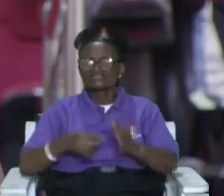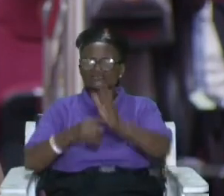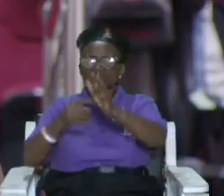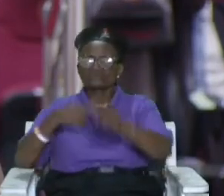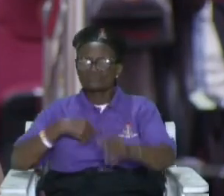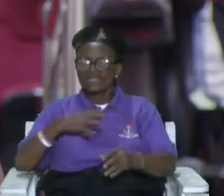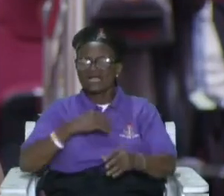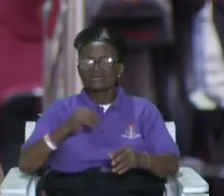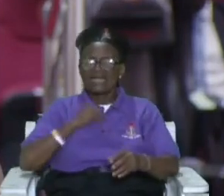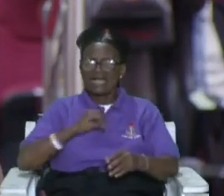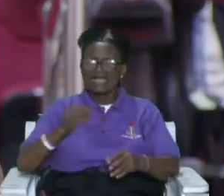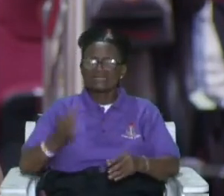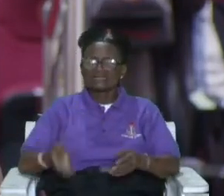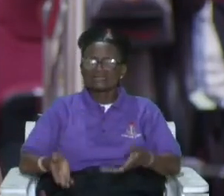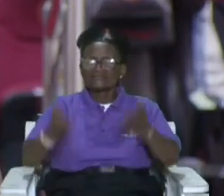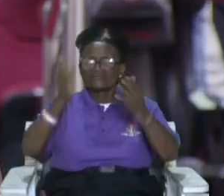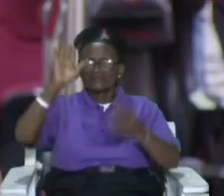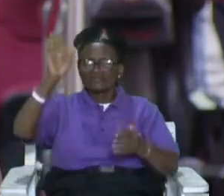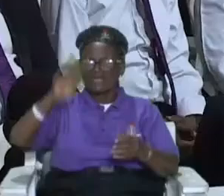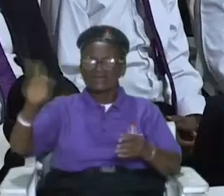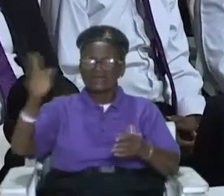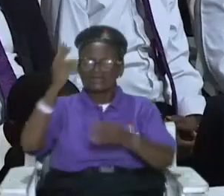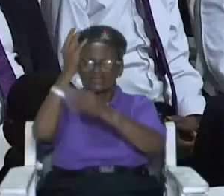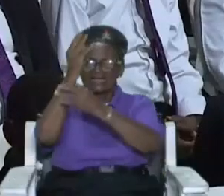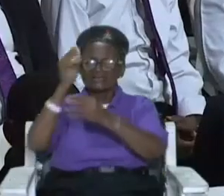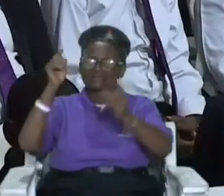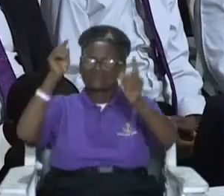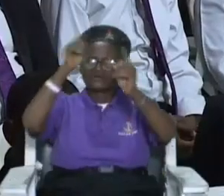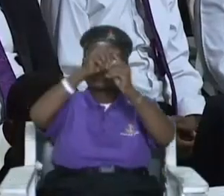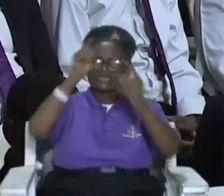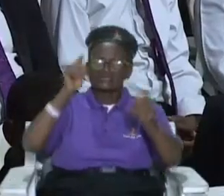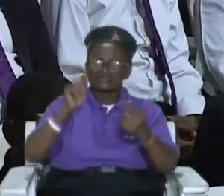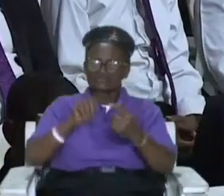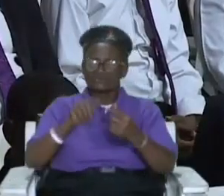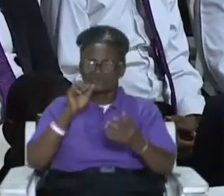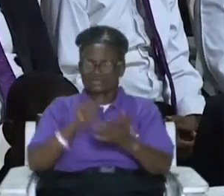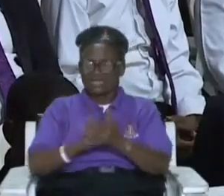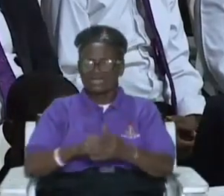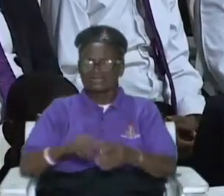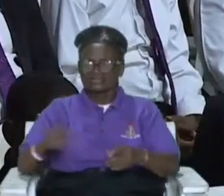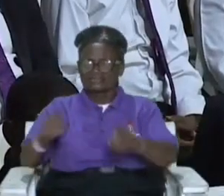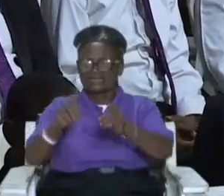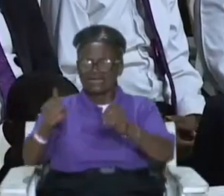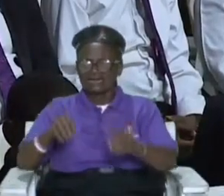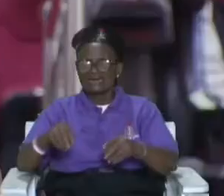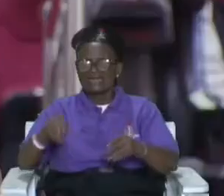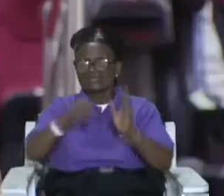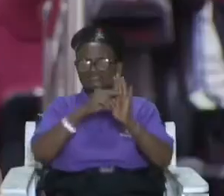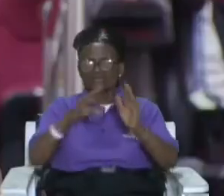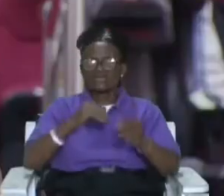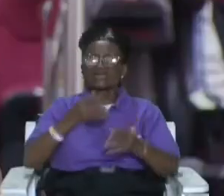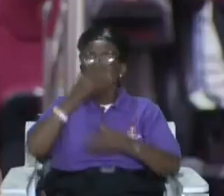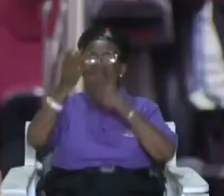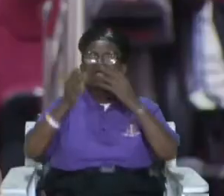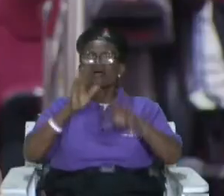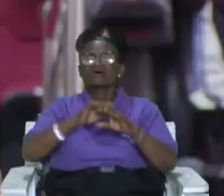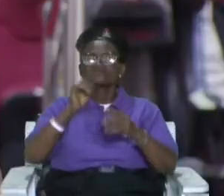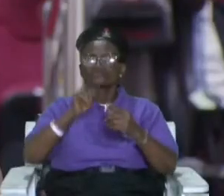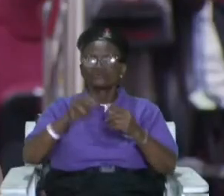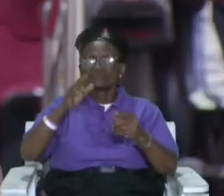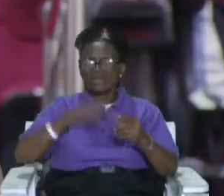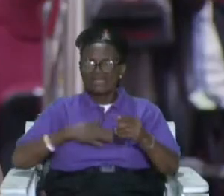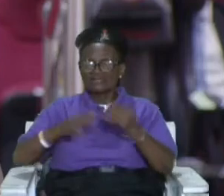hand, pointed in that direction, and cried unto my God, "Father, let there be a